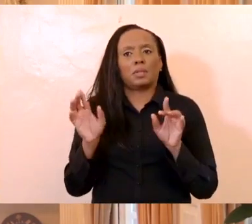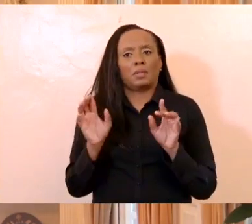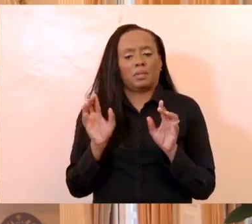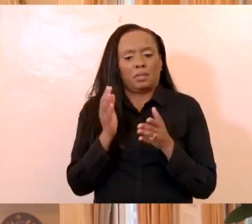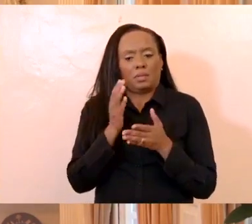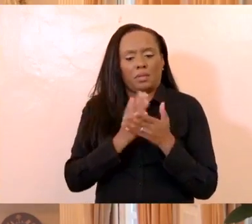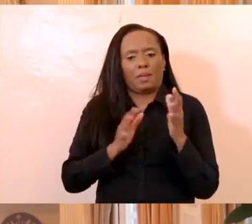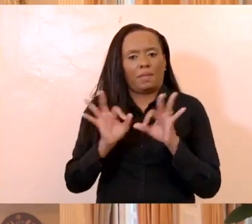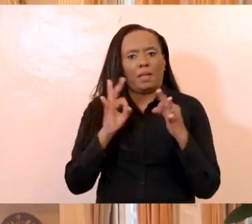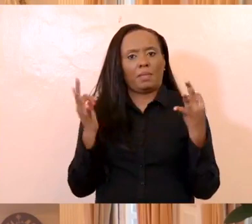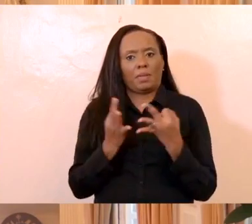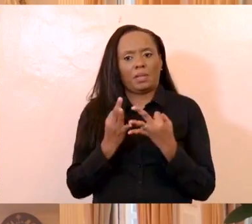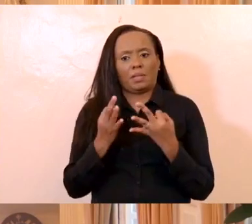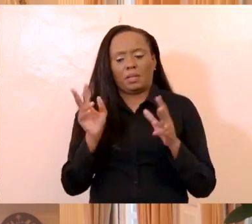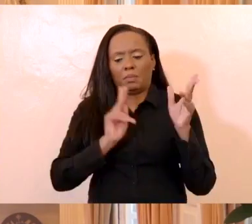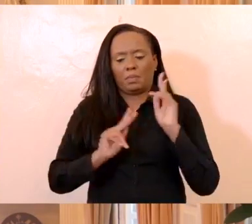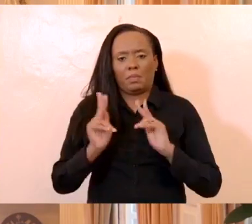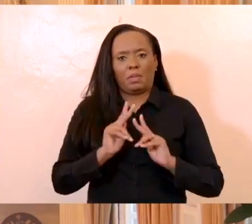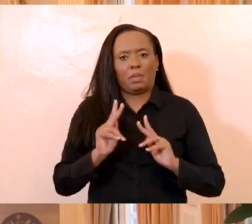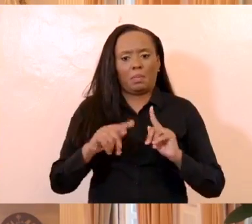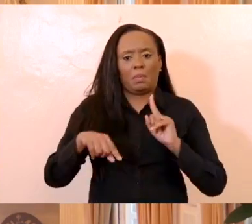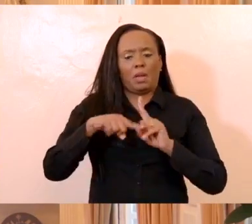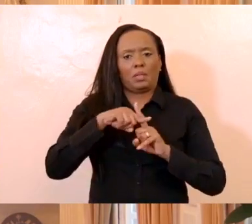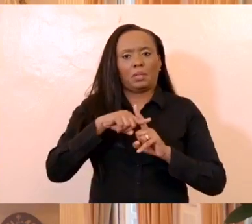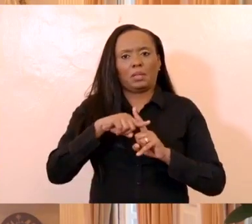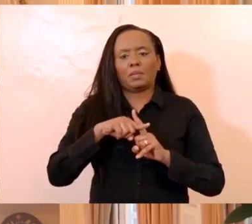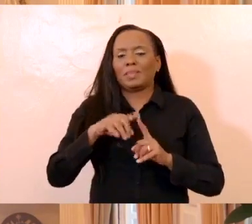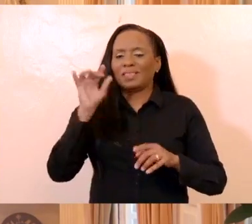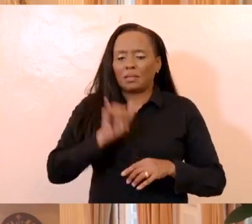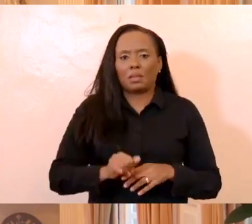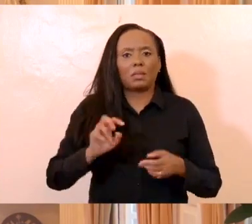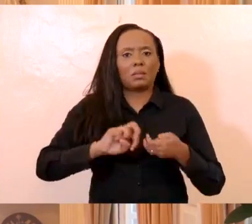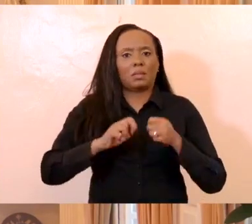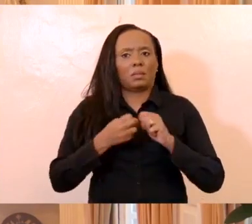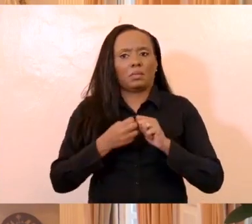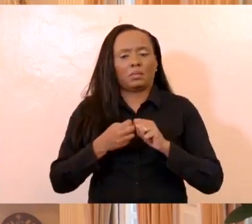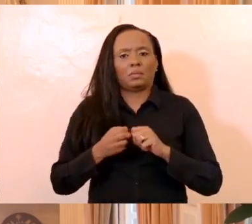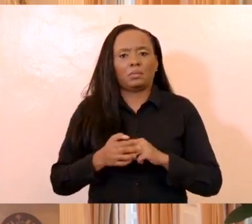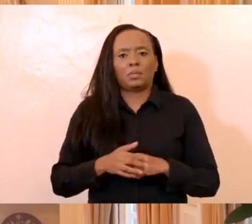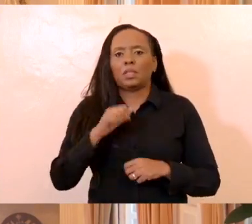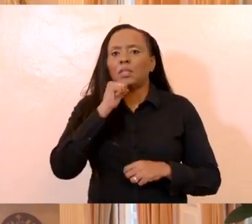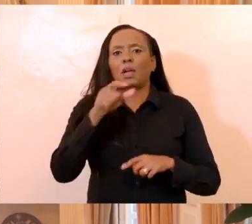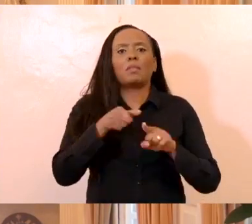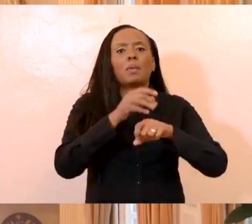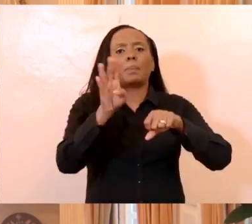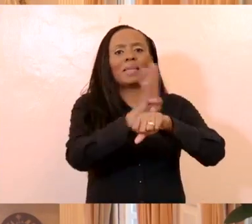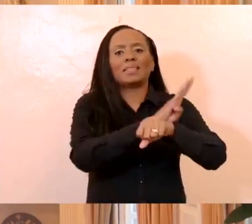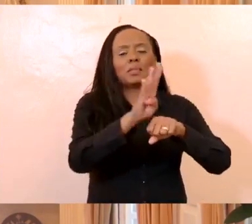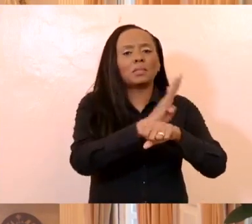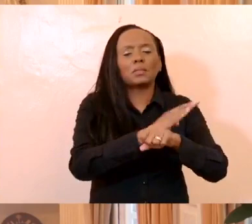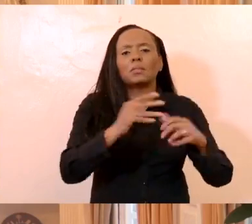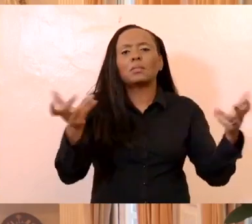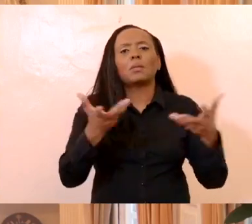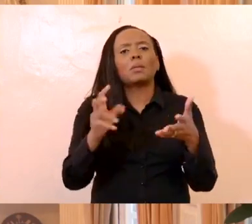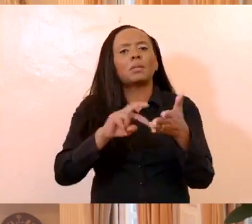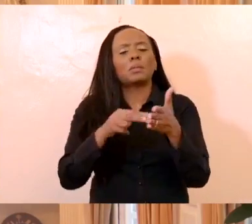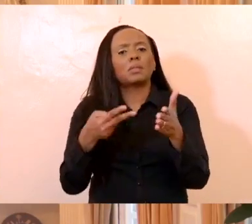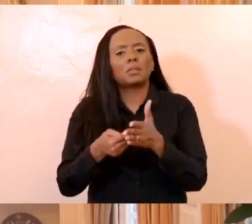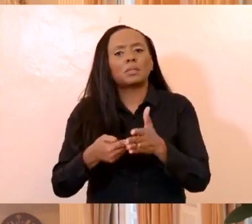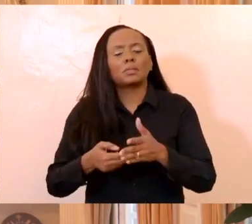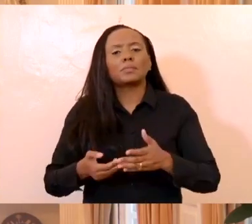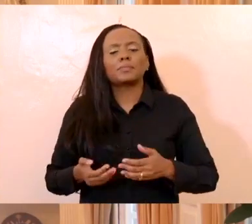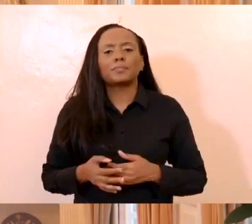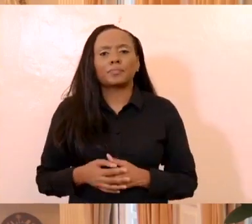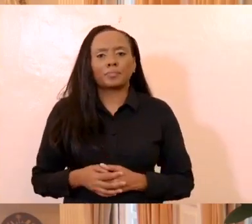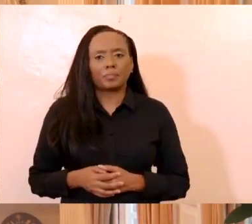positive cases, that is where we are seeing the issues. So what does that tell us? It tells